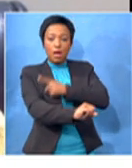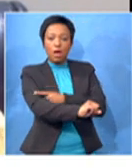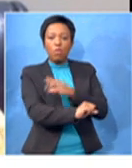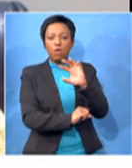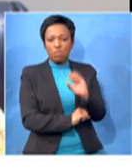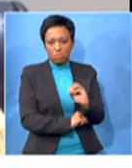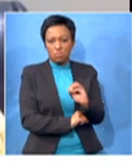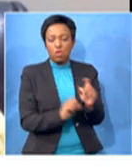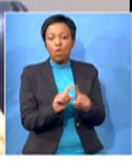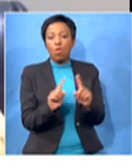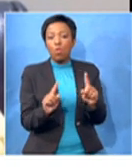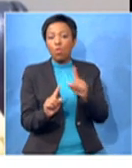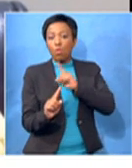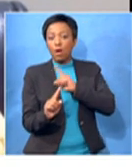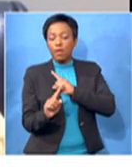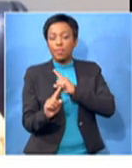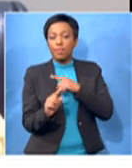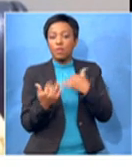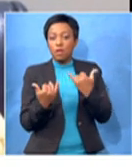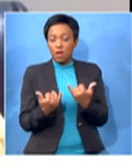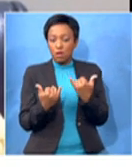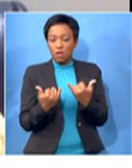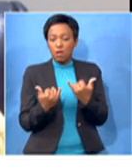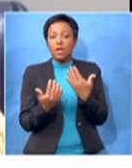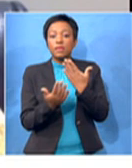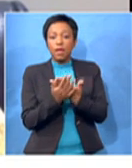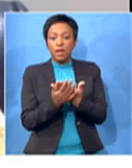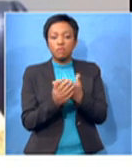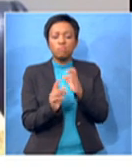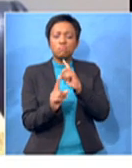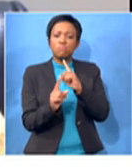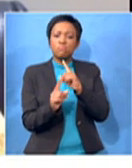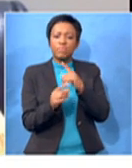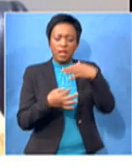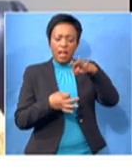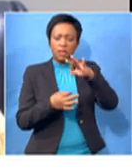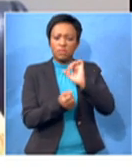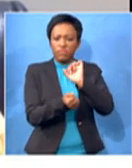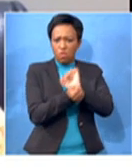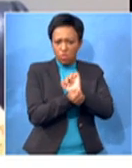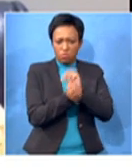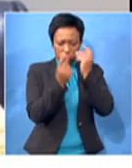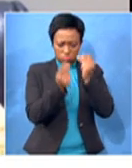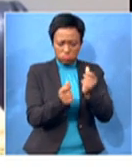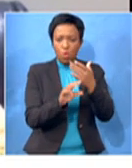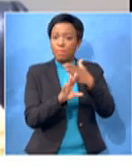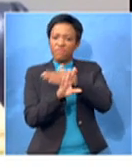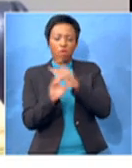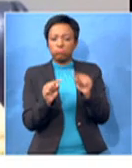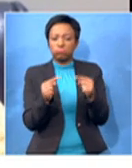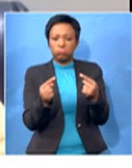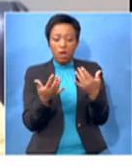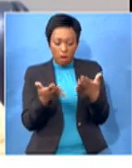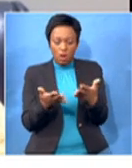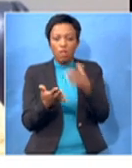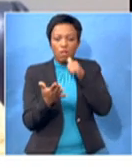issue. They can have a warrant of arrest immediately on the spot, right? They never did. And here the challenge has been, and